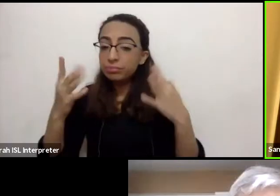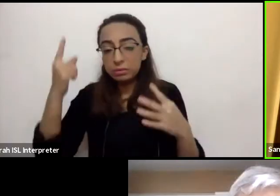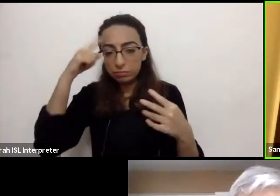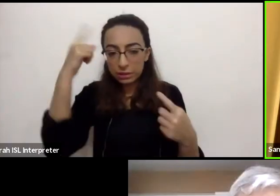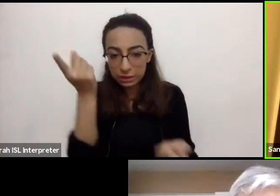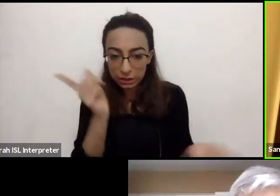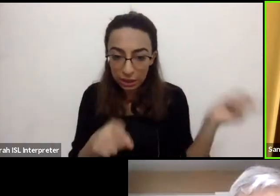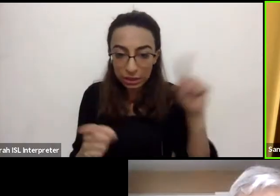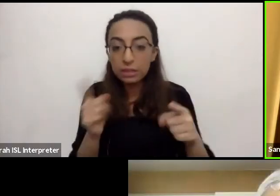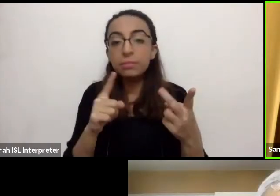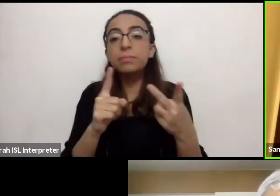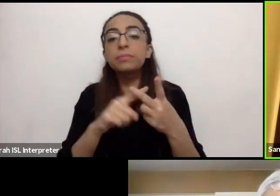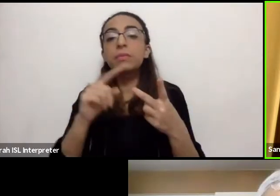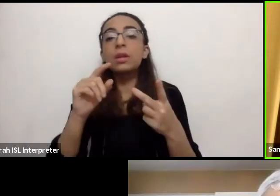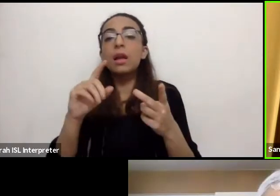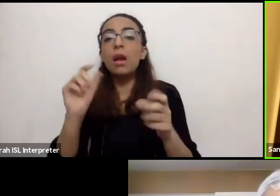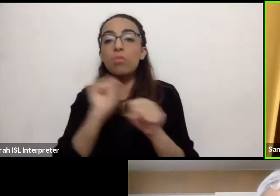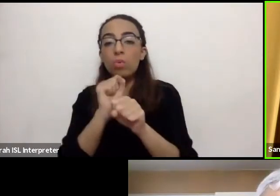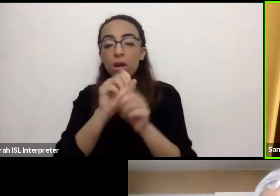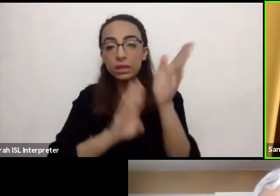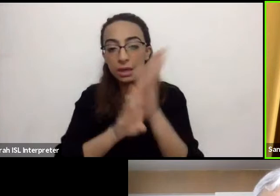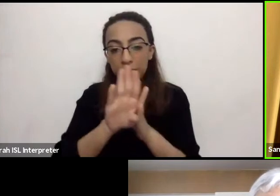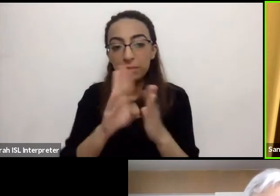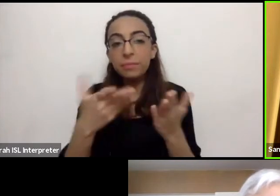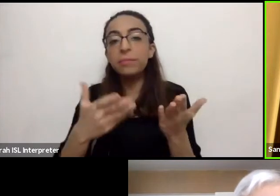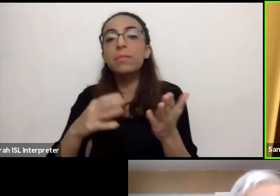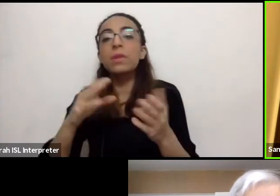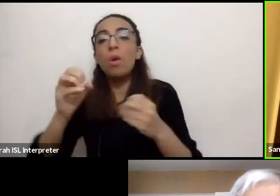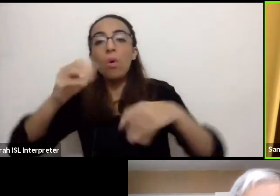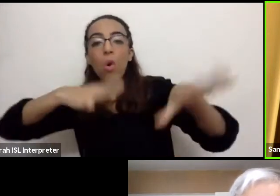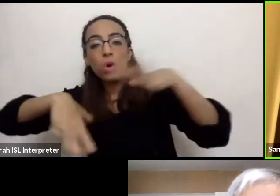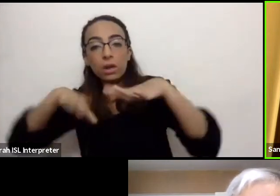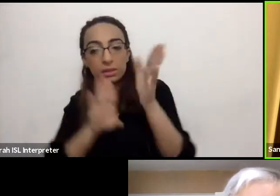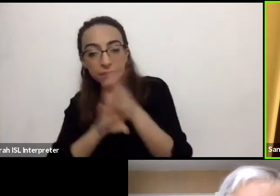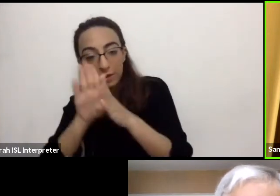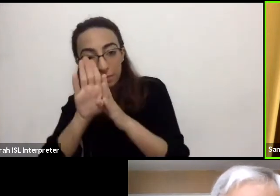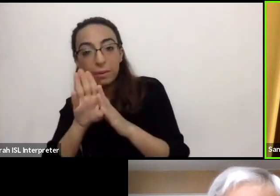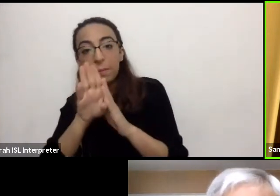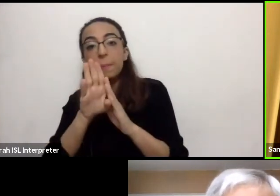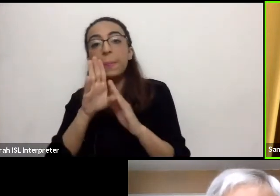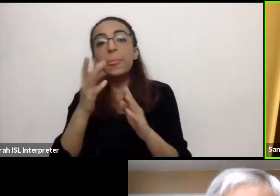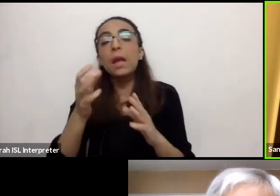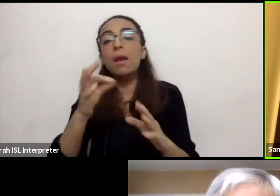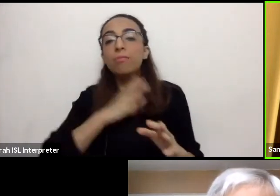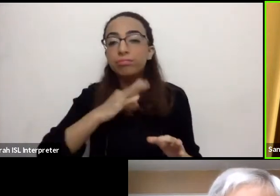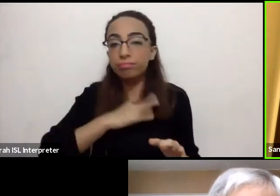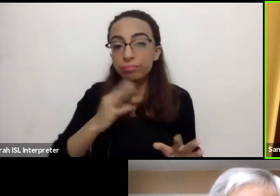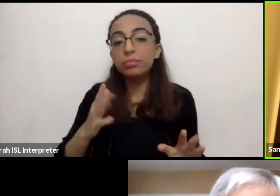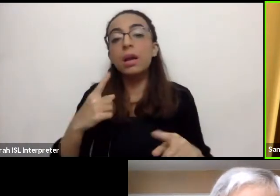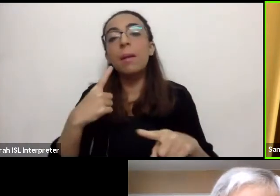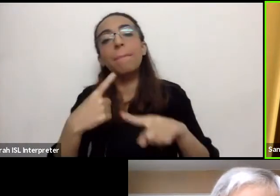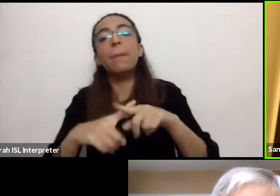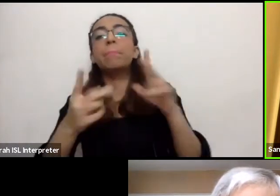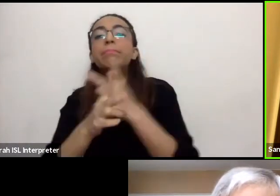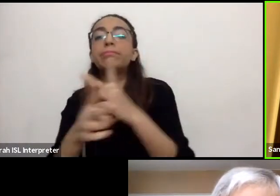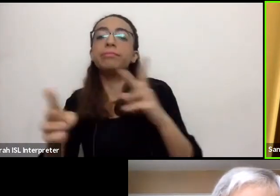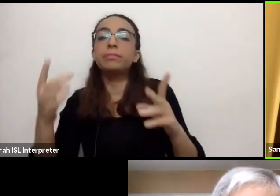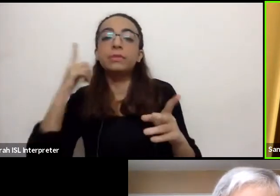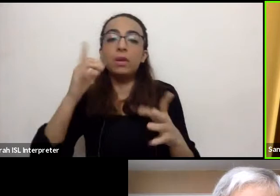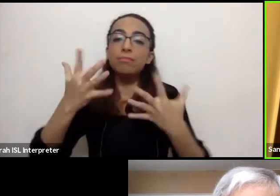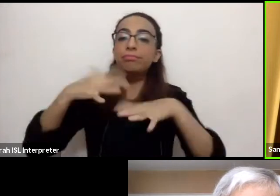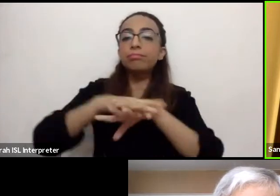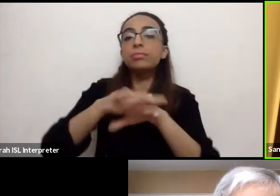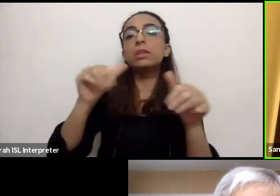strategy, career development, organizational development, compensation, and benefits, and mergers